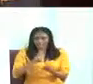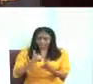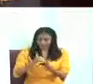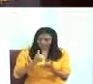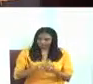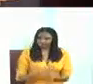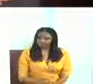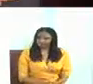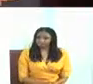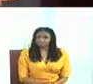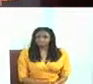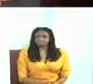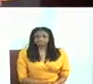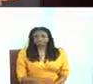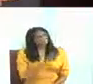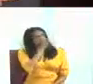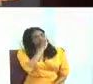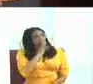Amen. He is the